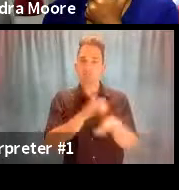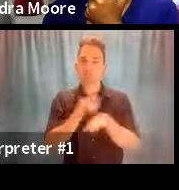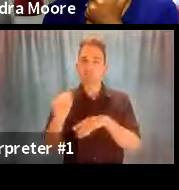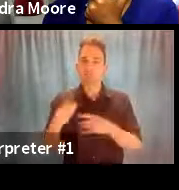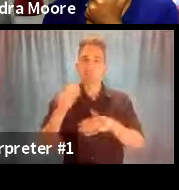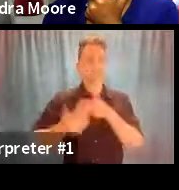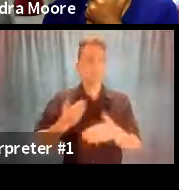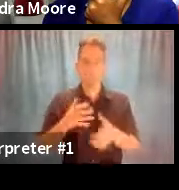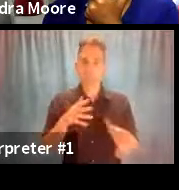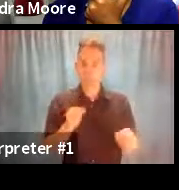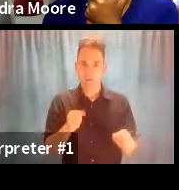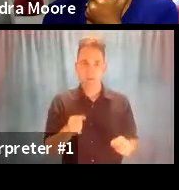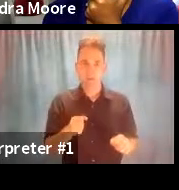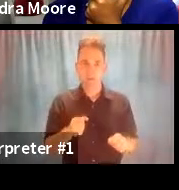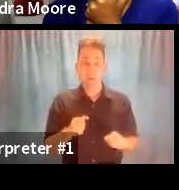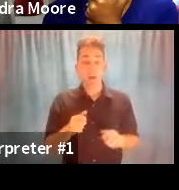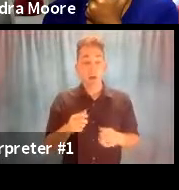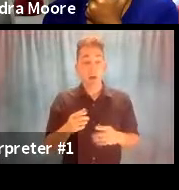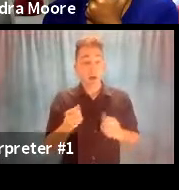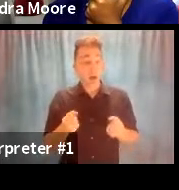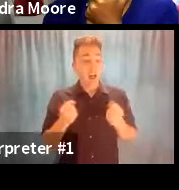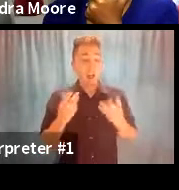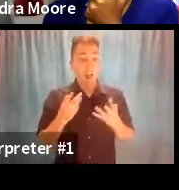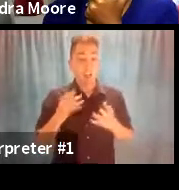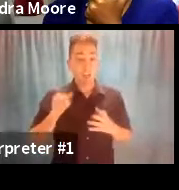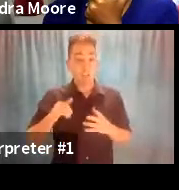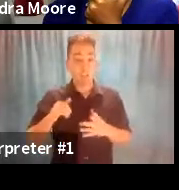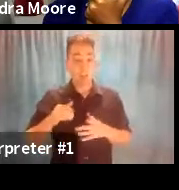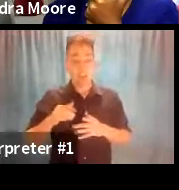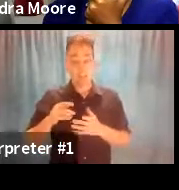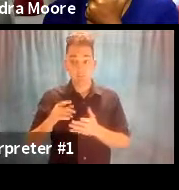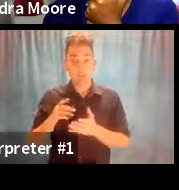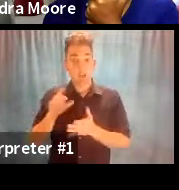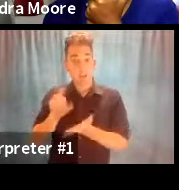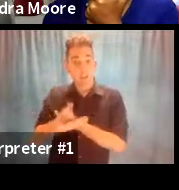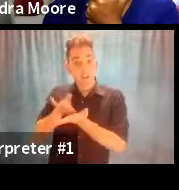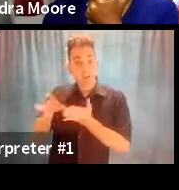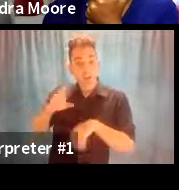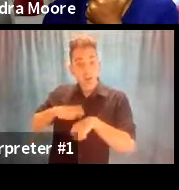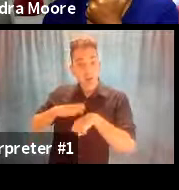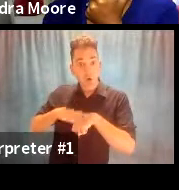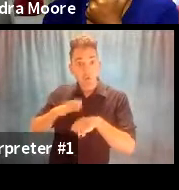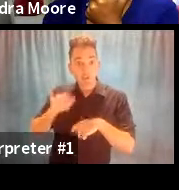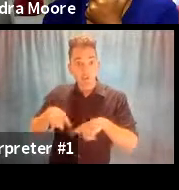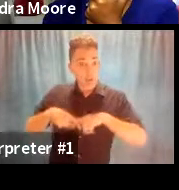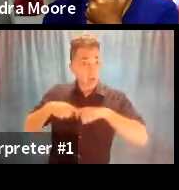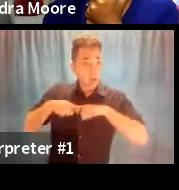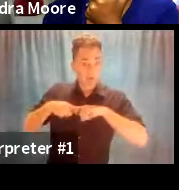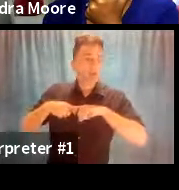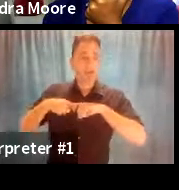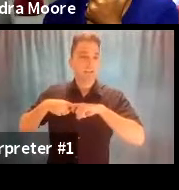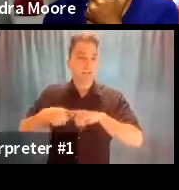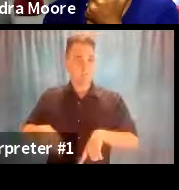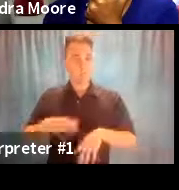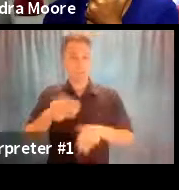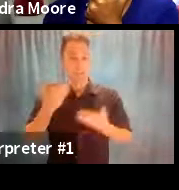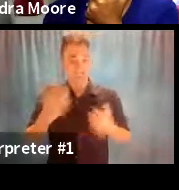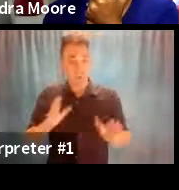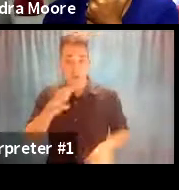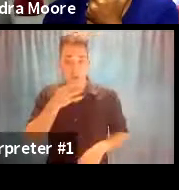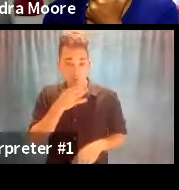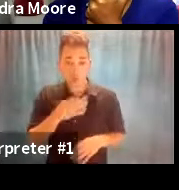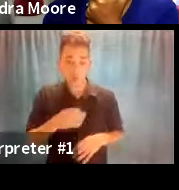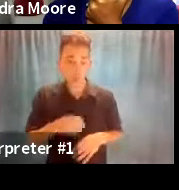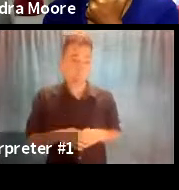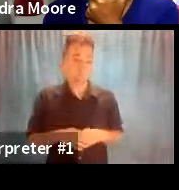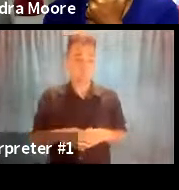fairly soon, many of these eviction related issues are coming up very quickly. We also, we're very happy to